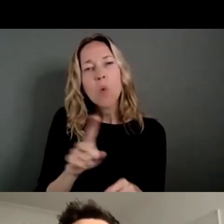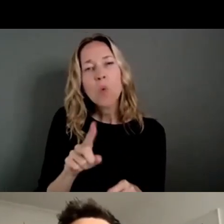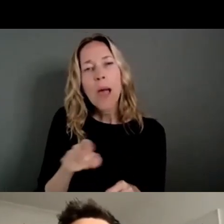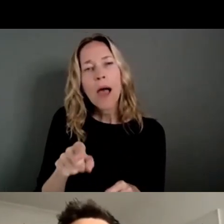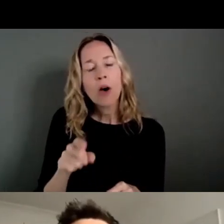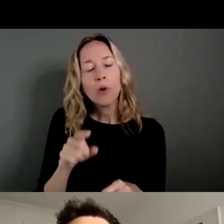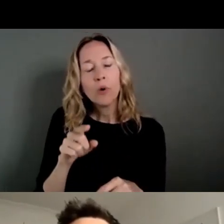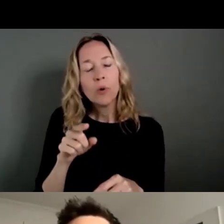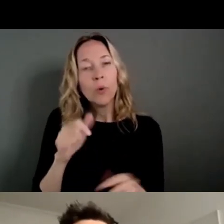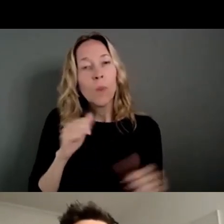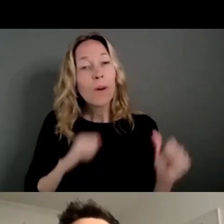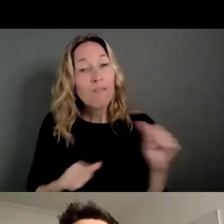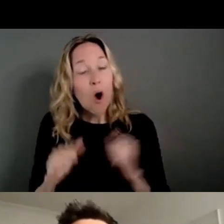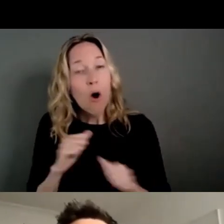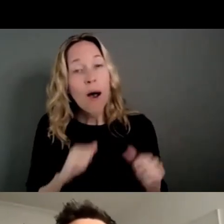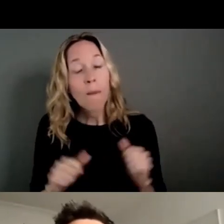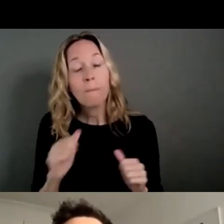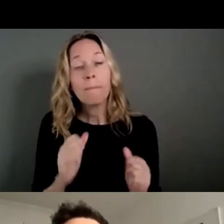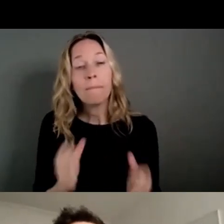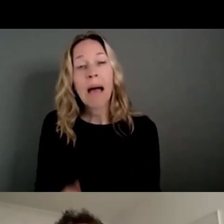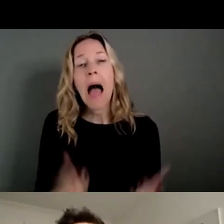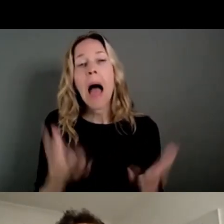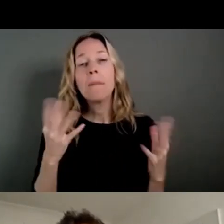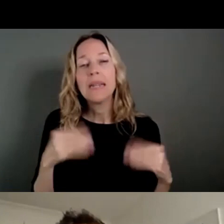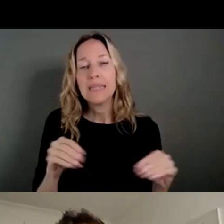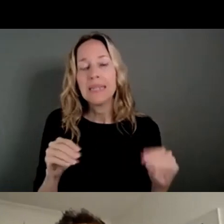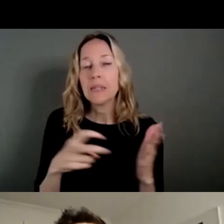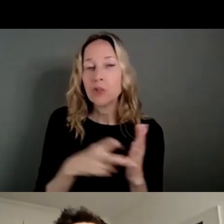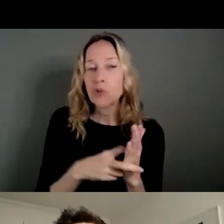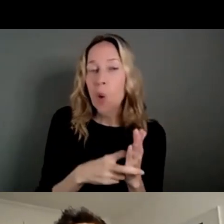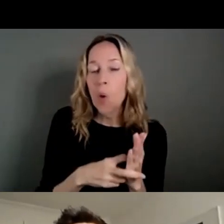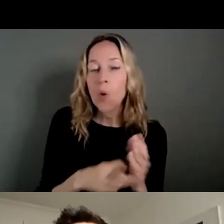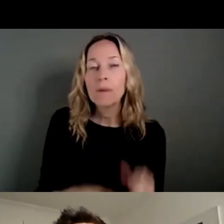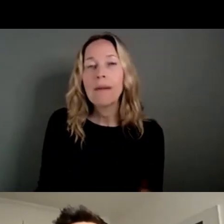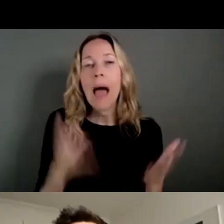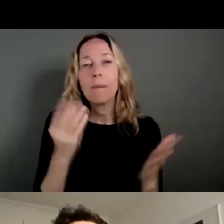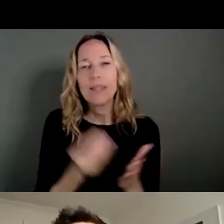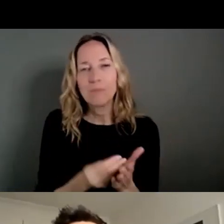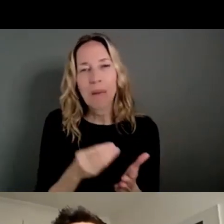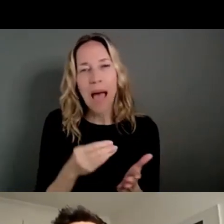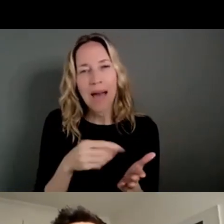ticket world these days, even in performing arts. And I think you need to be paying attention to that.